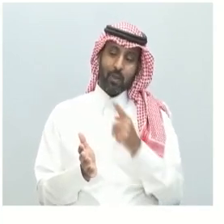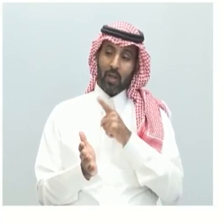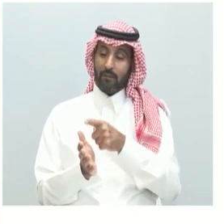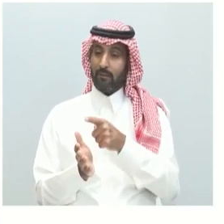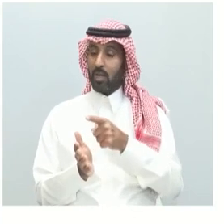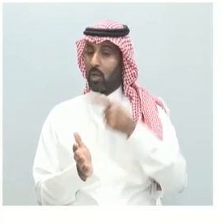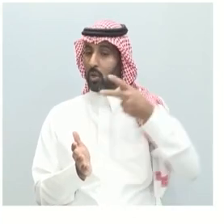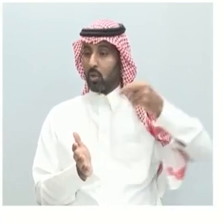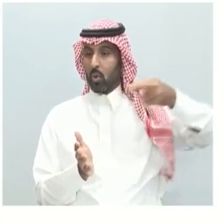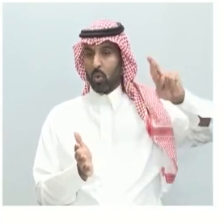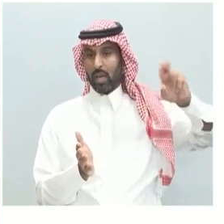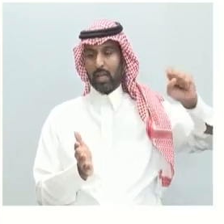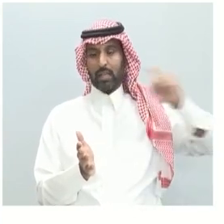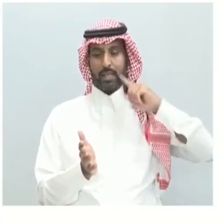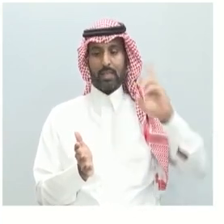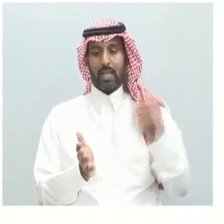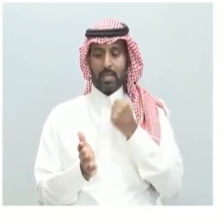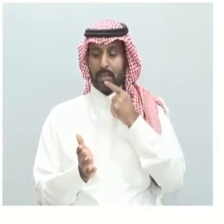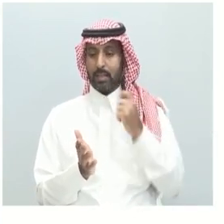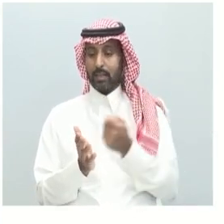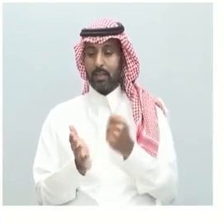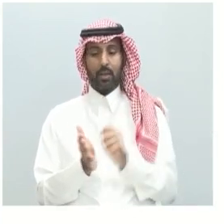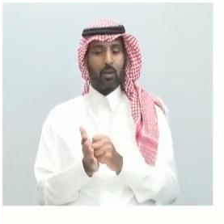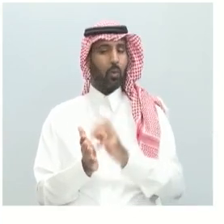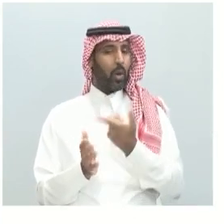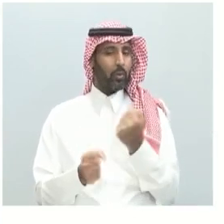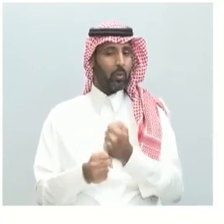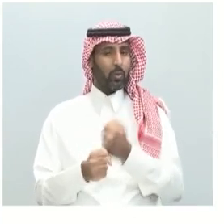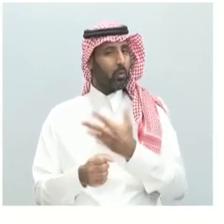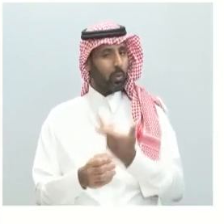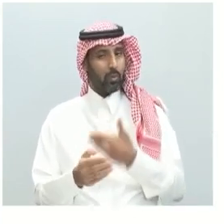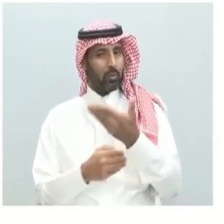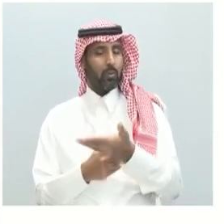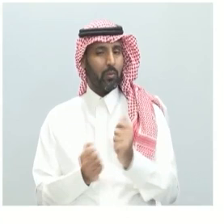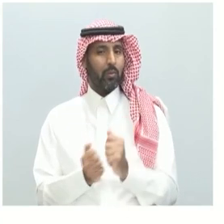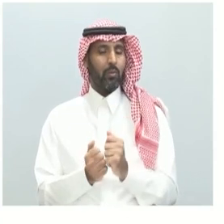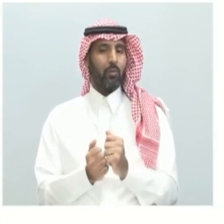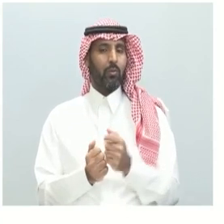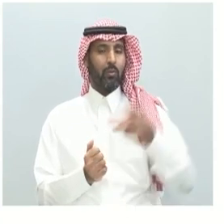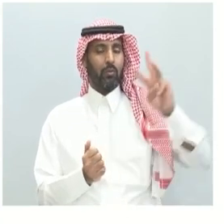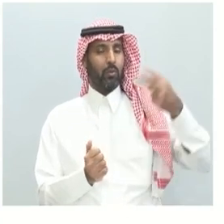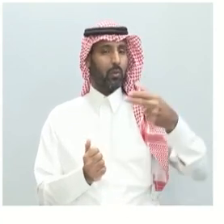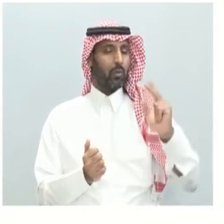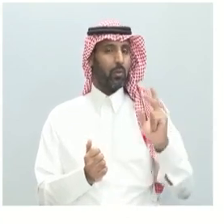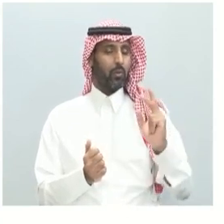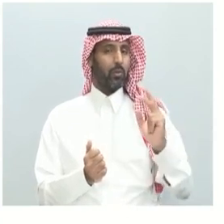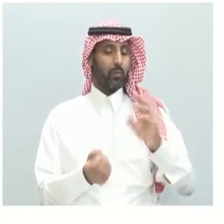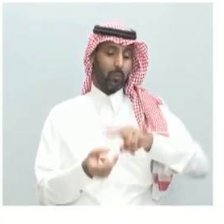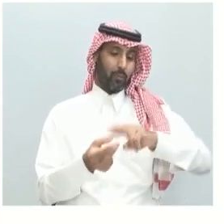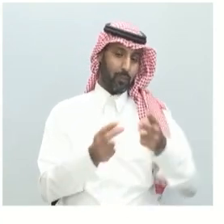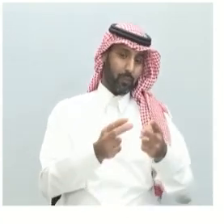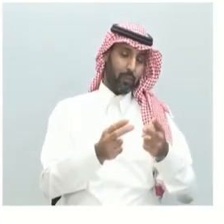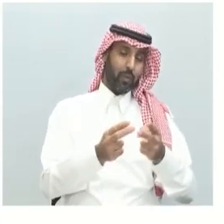Noura doesn't do her homework, what will happen? So in the question form, the WH question can come